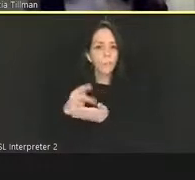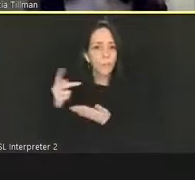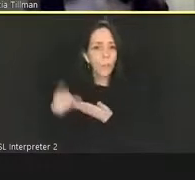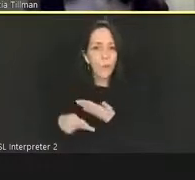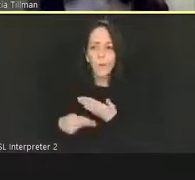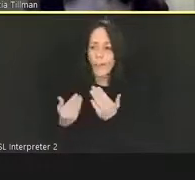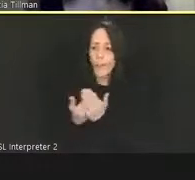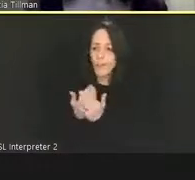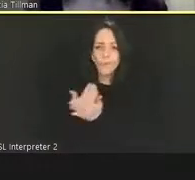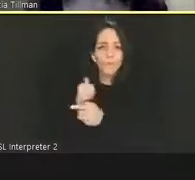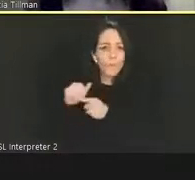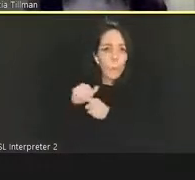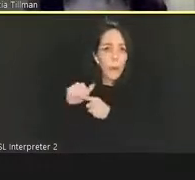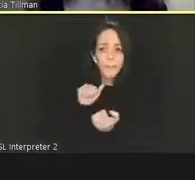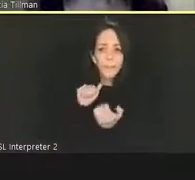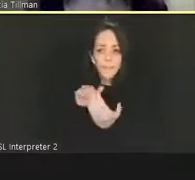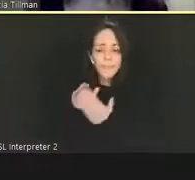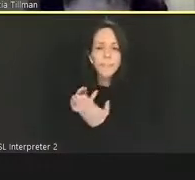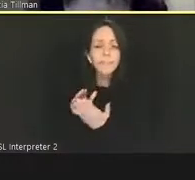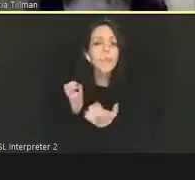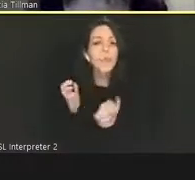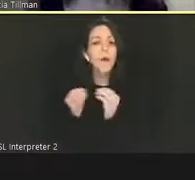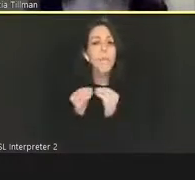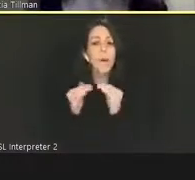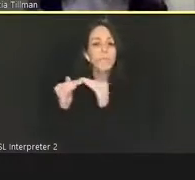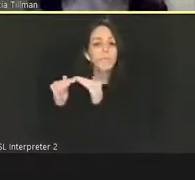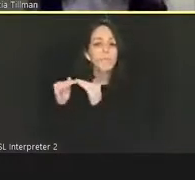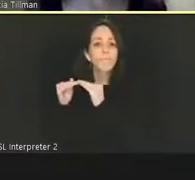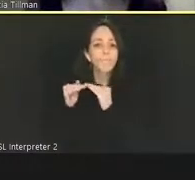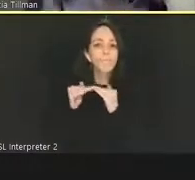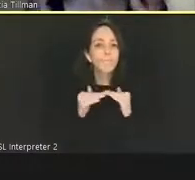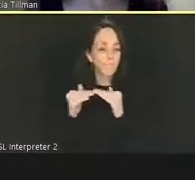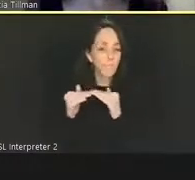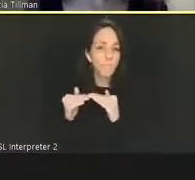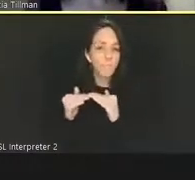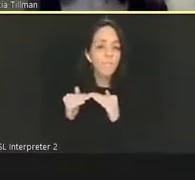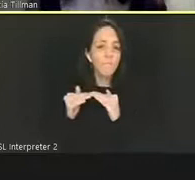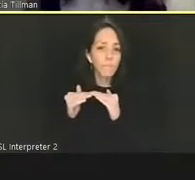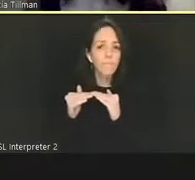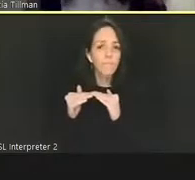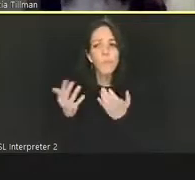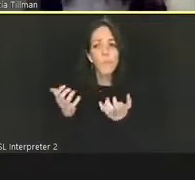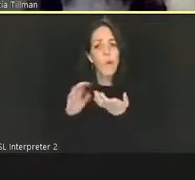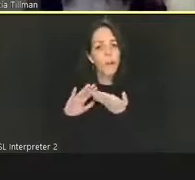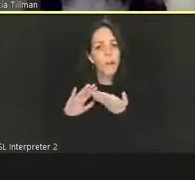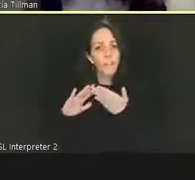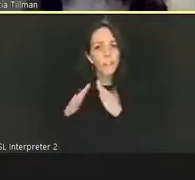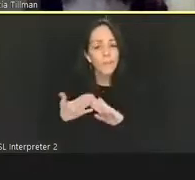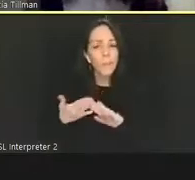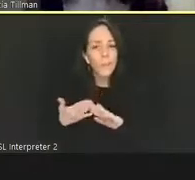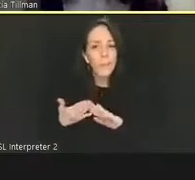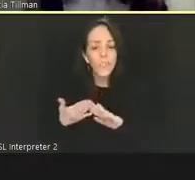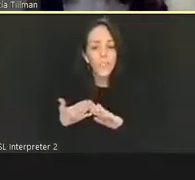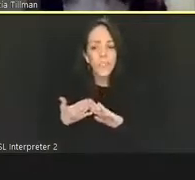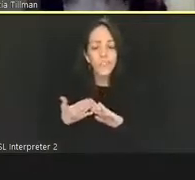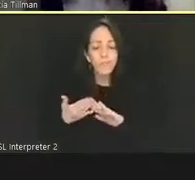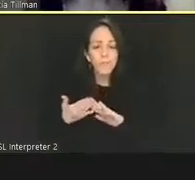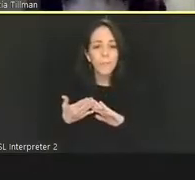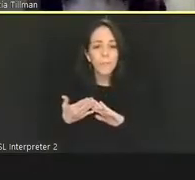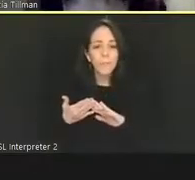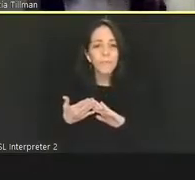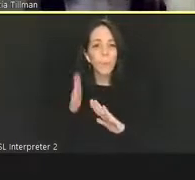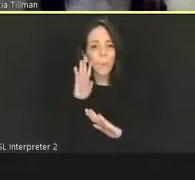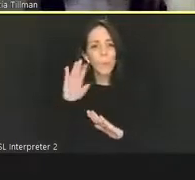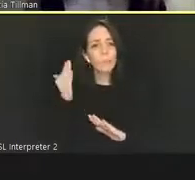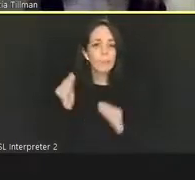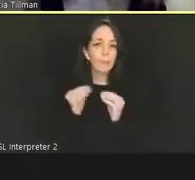us close those racial inequity gaps and build a community that will look more